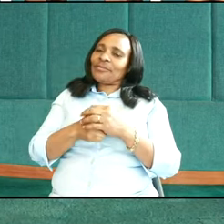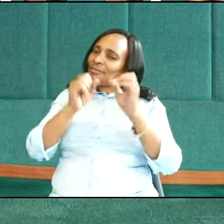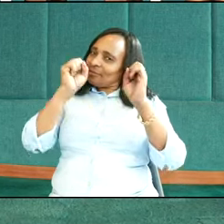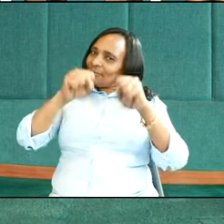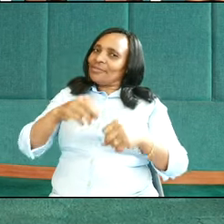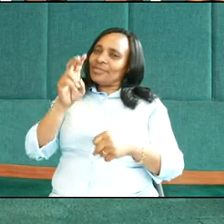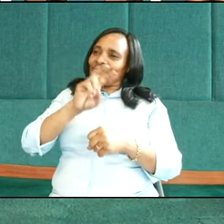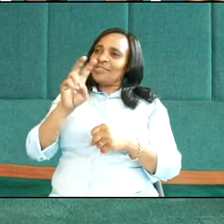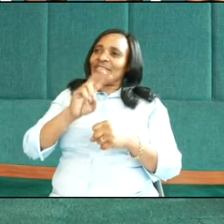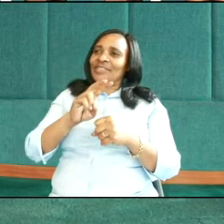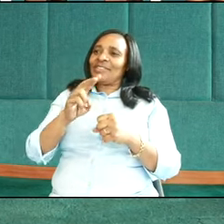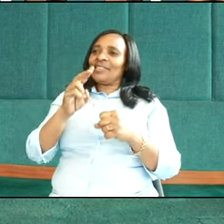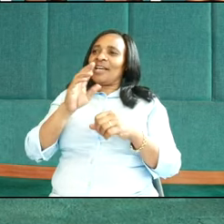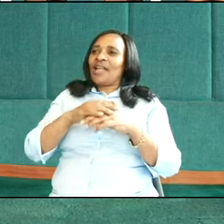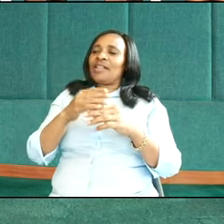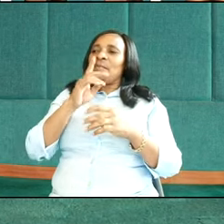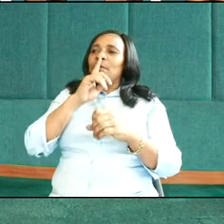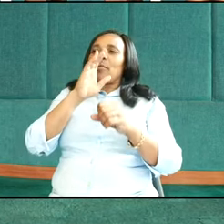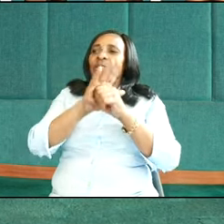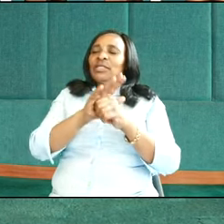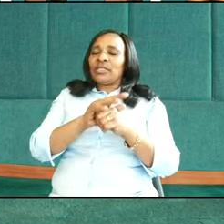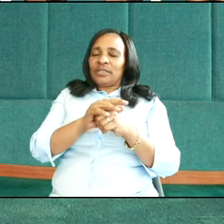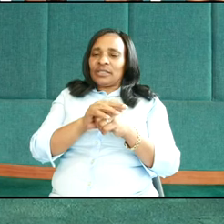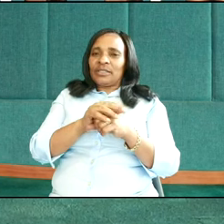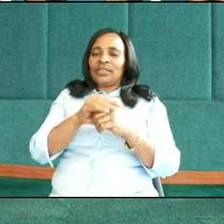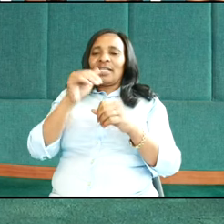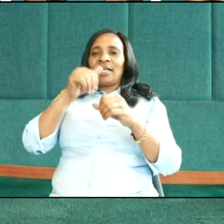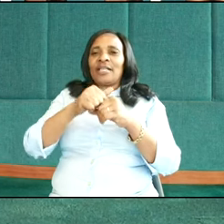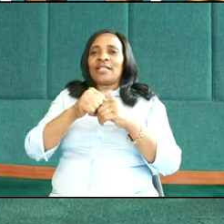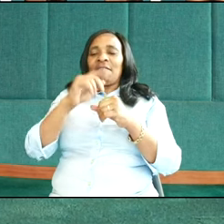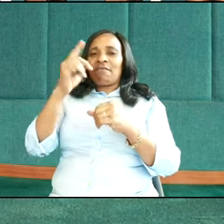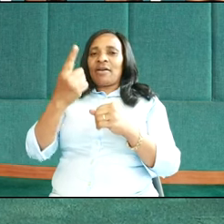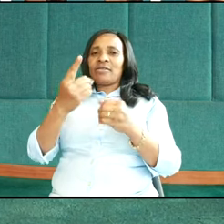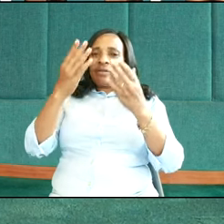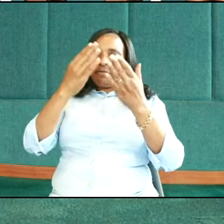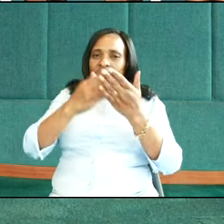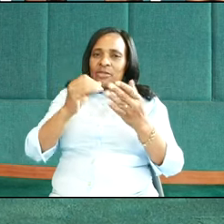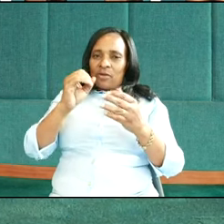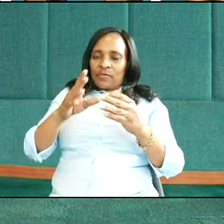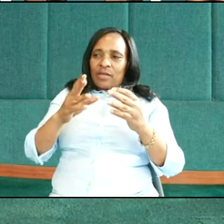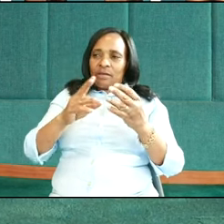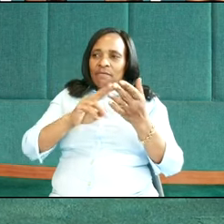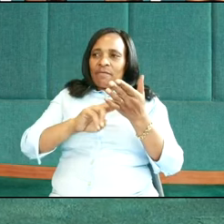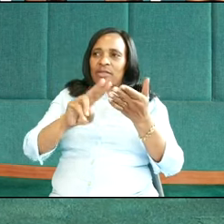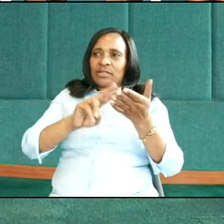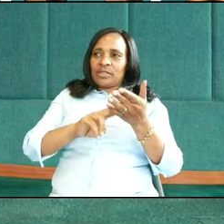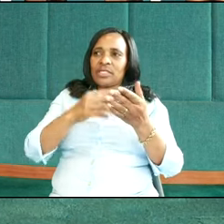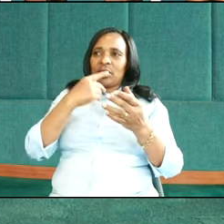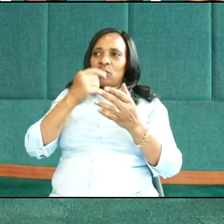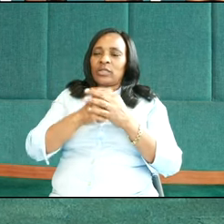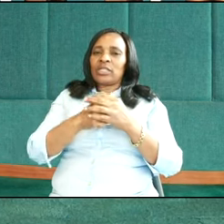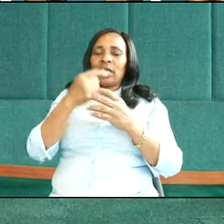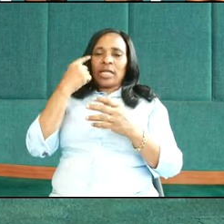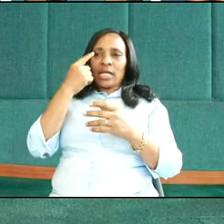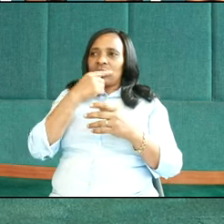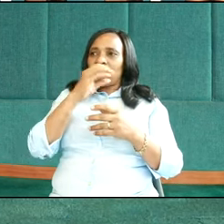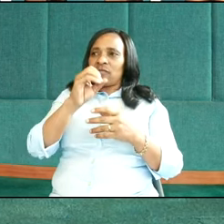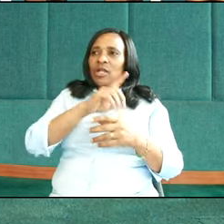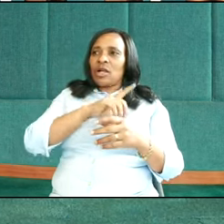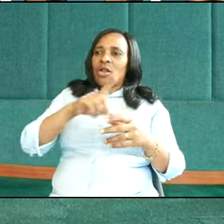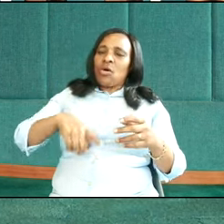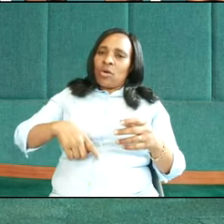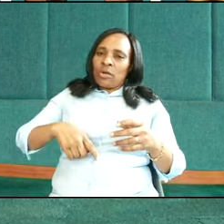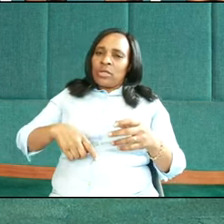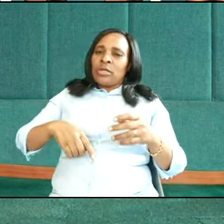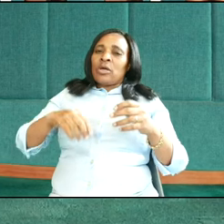Just looking at the promise, you know, in that the first part of the key text that says, you know, "For the eyes of the Lord